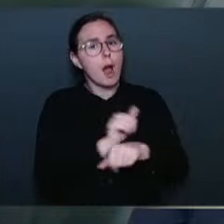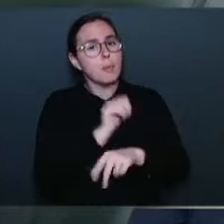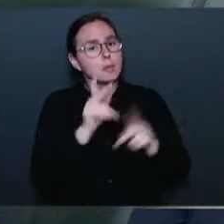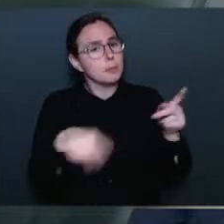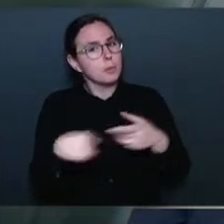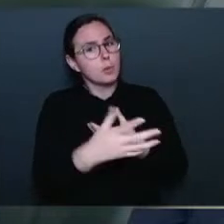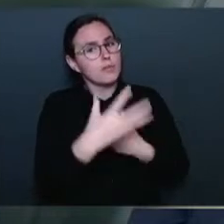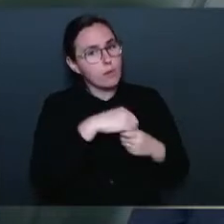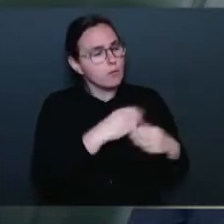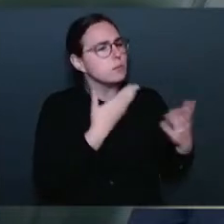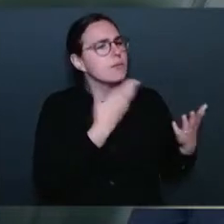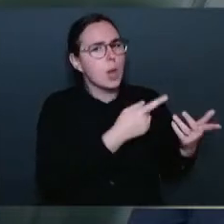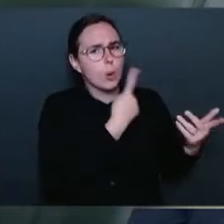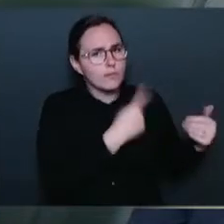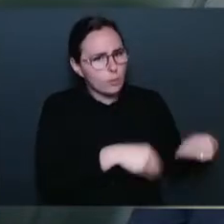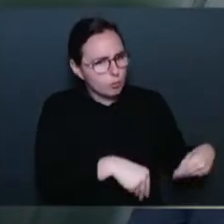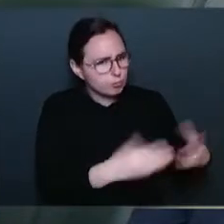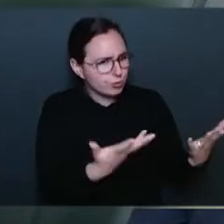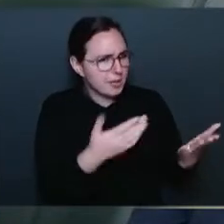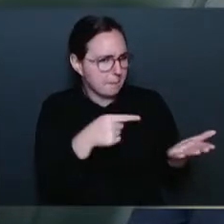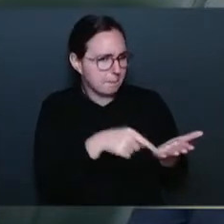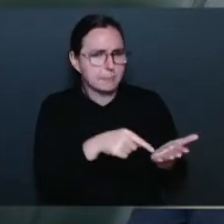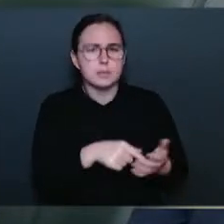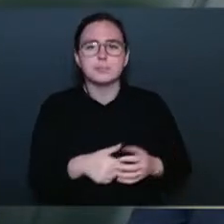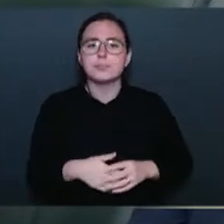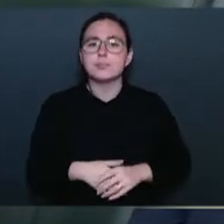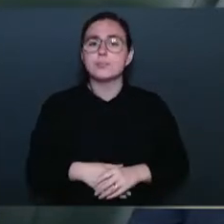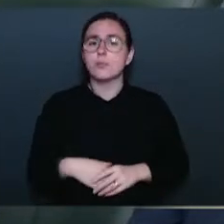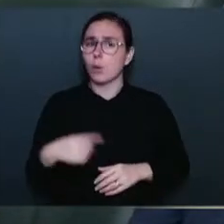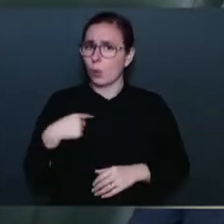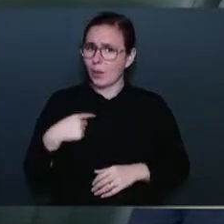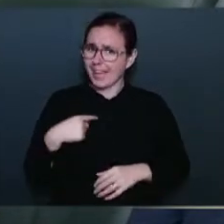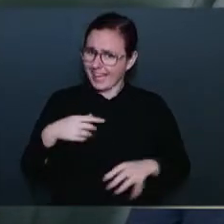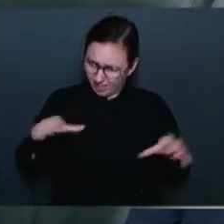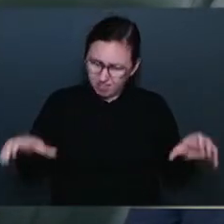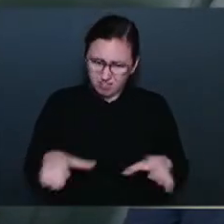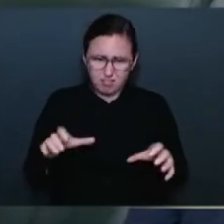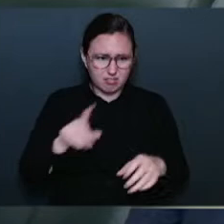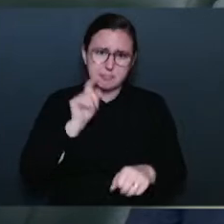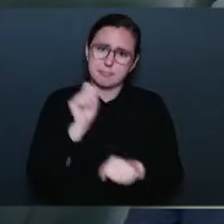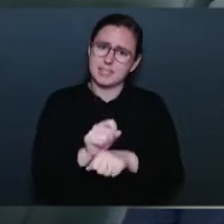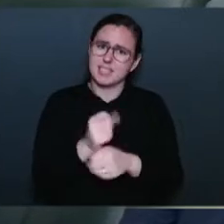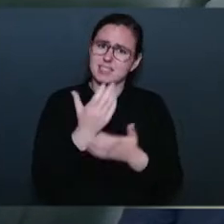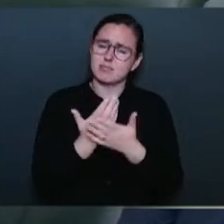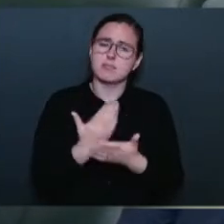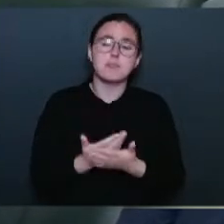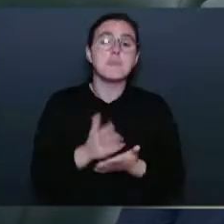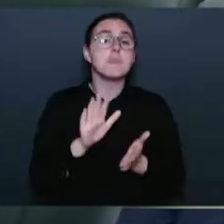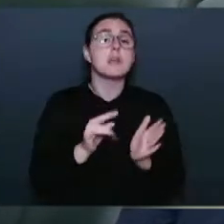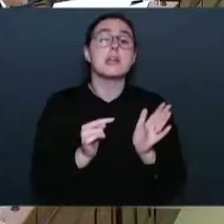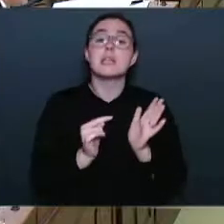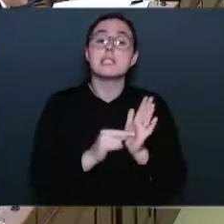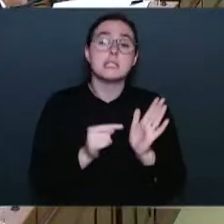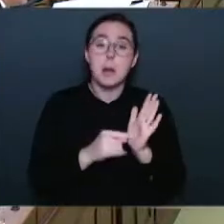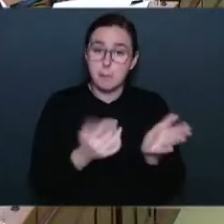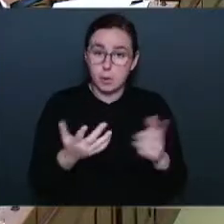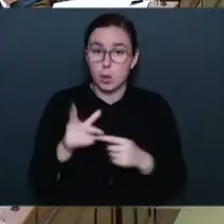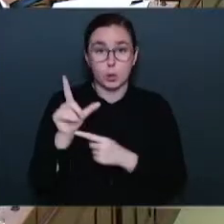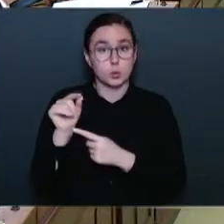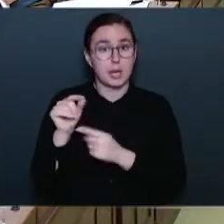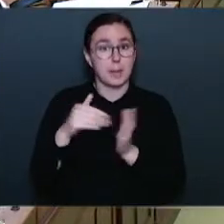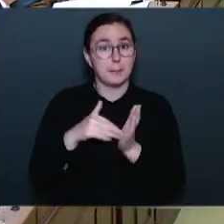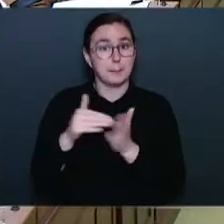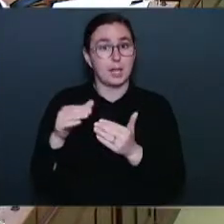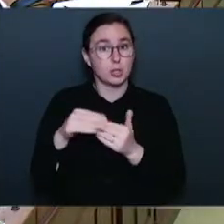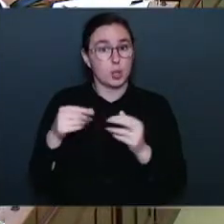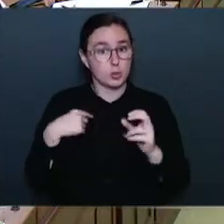we are taking real action though and one of the most recent things we've done is we actually put 20 million dollars into food banks to help address some of these issues here here The Honorable